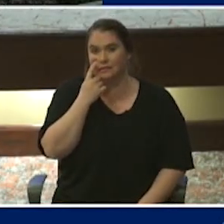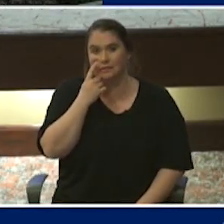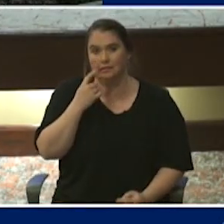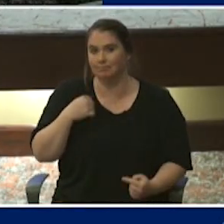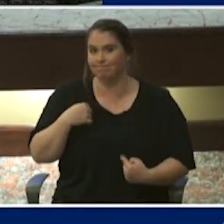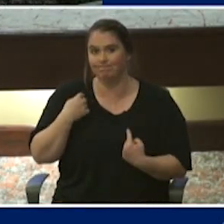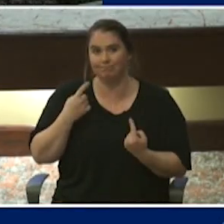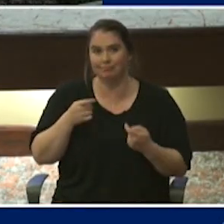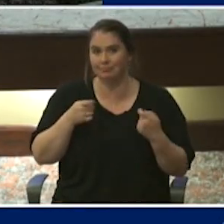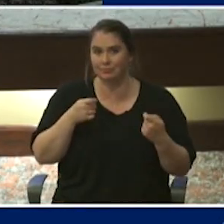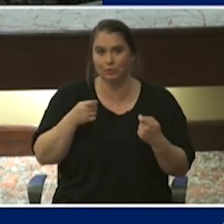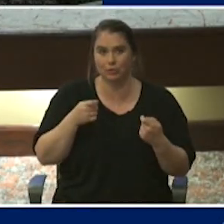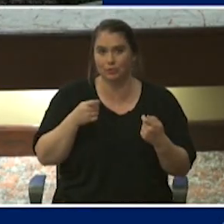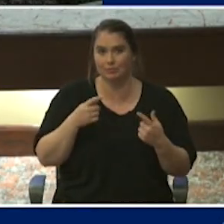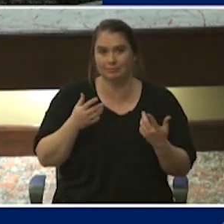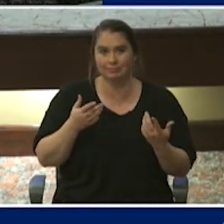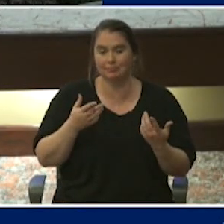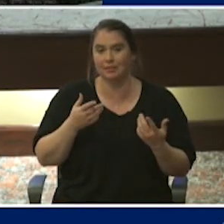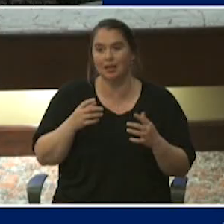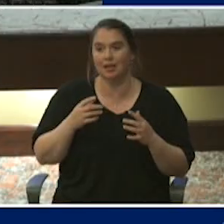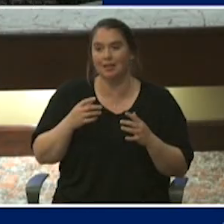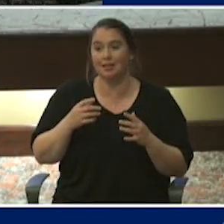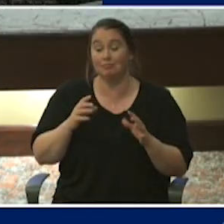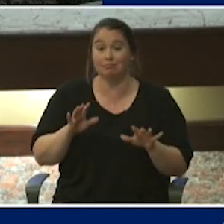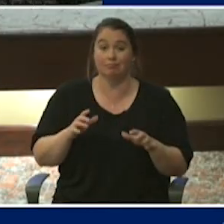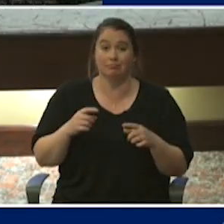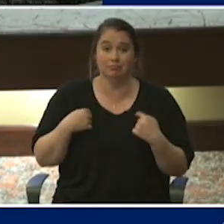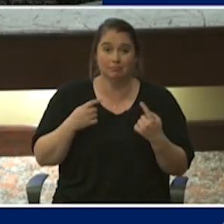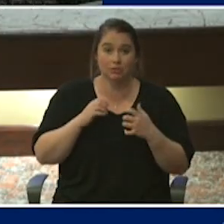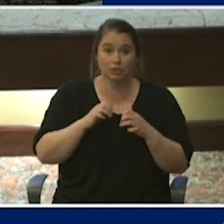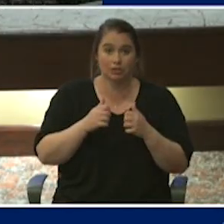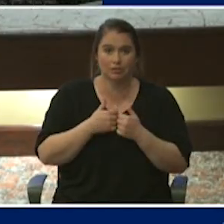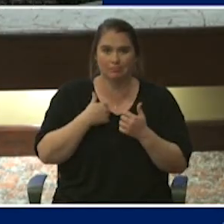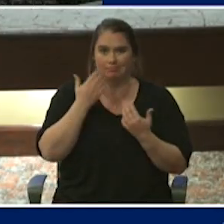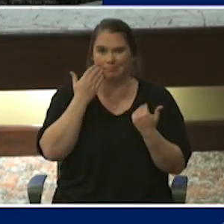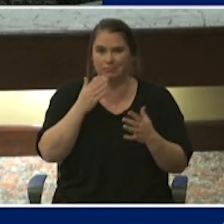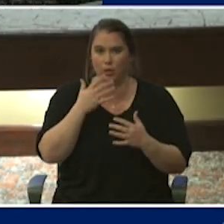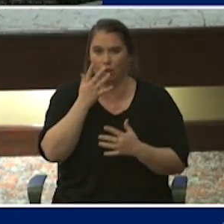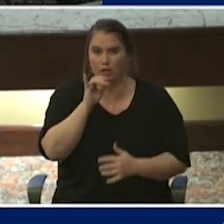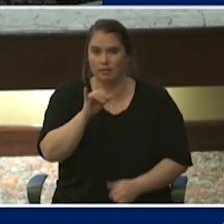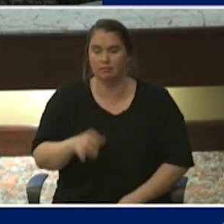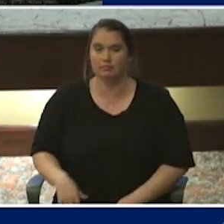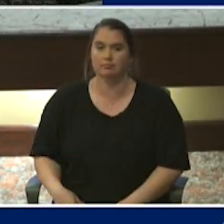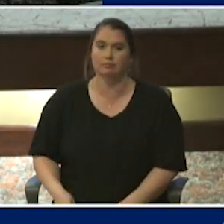there were challenges. I don't know what that looked like.